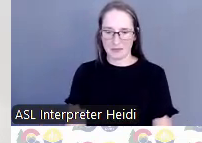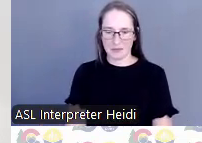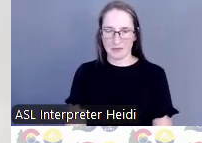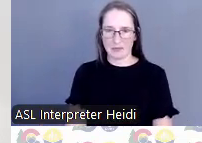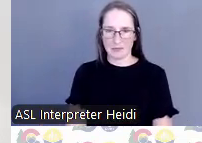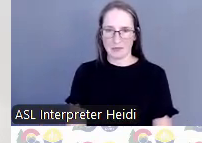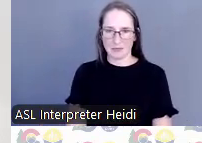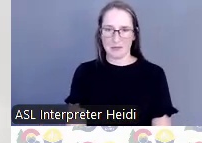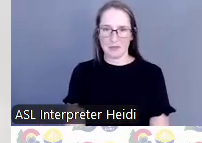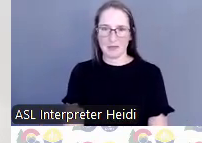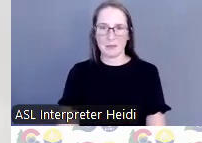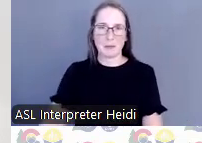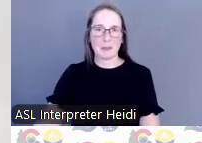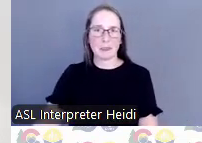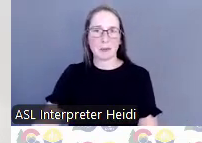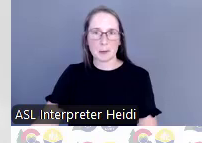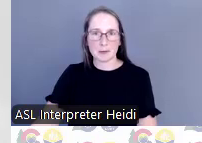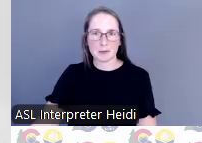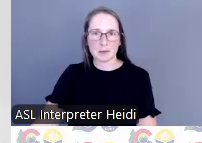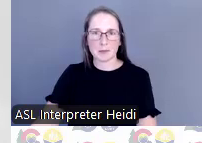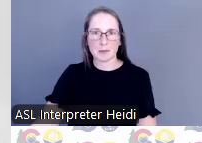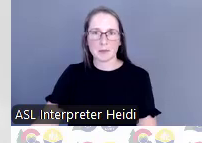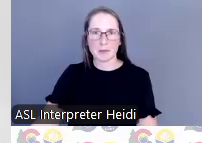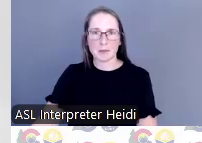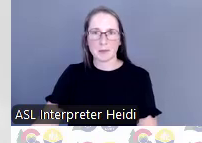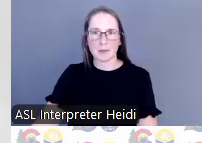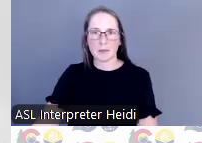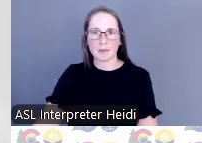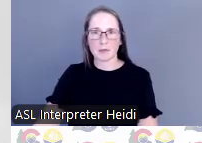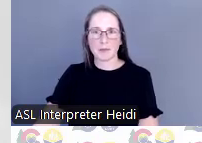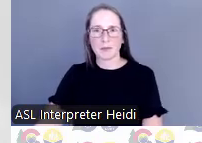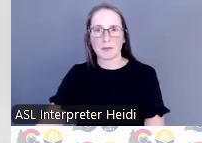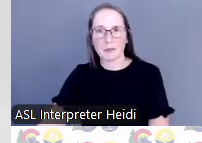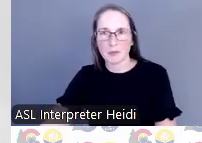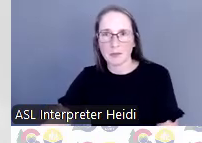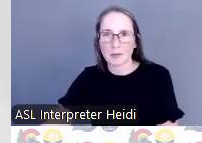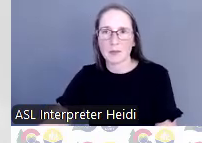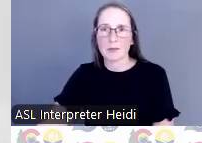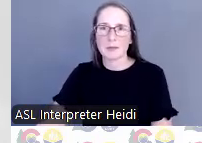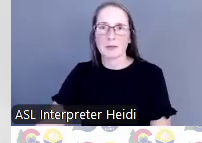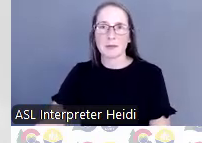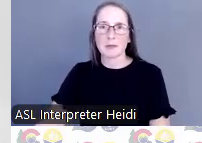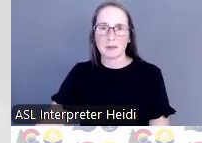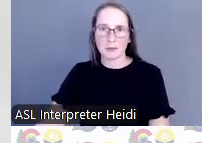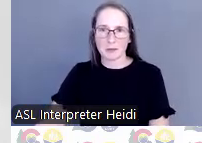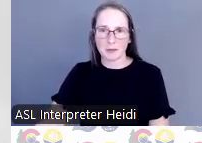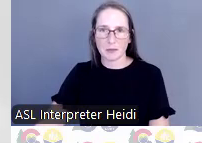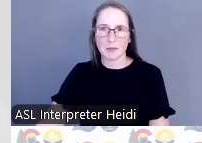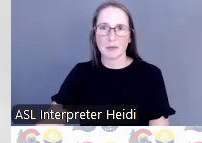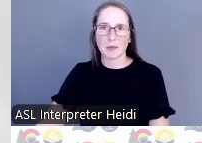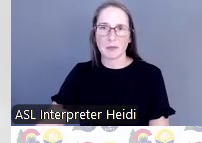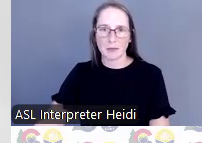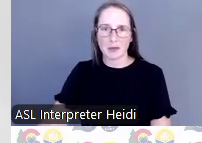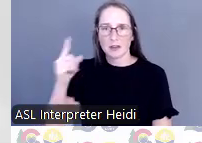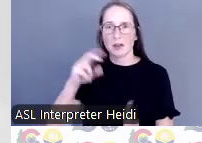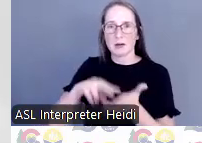Thank you. And I want to quickly remind you that the purpose of these meetings is the statewide programs team